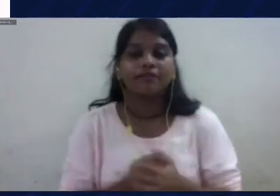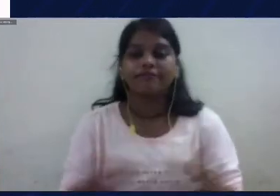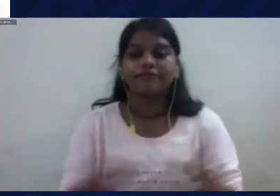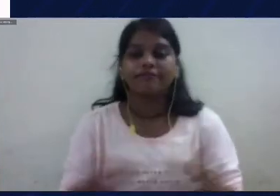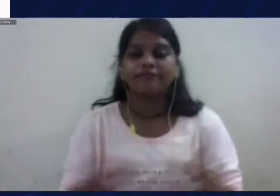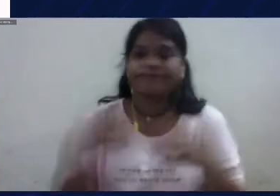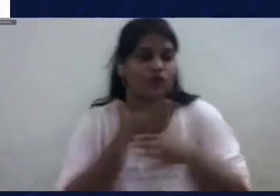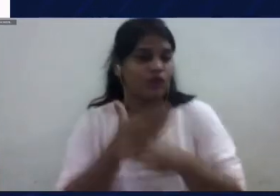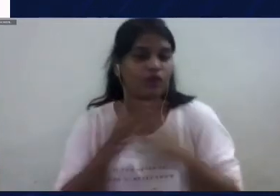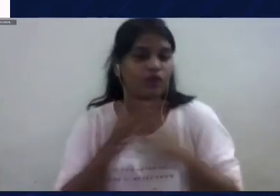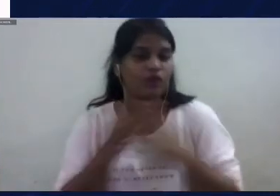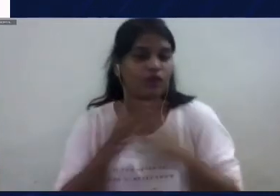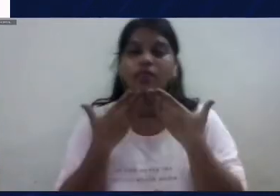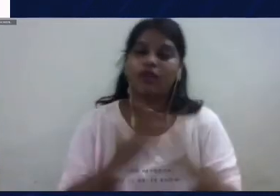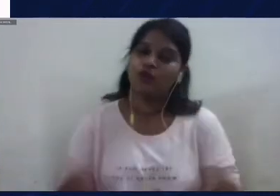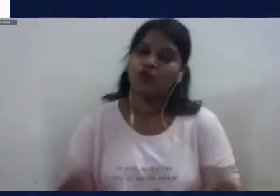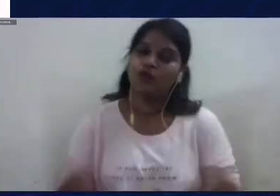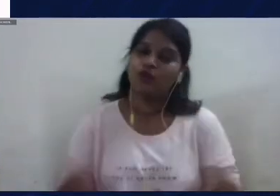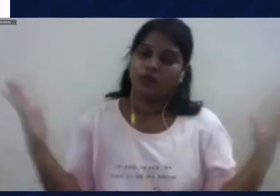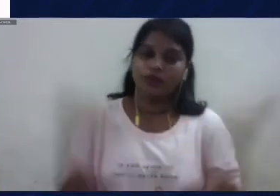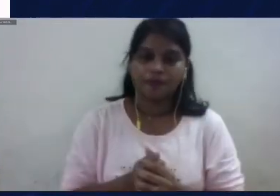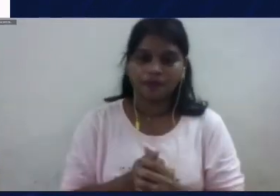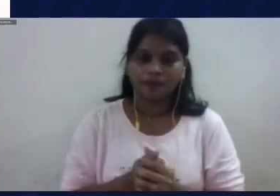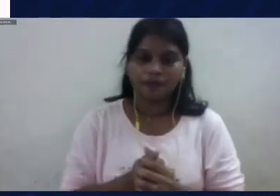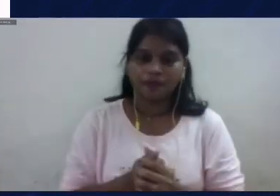share with all of you. Thank you so much.